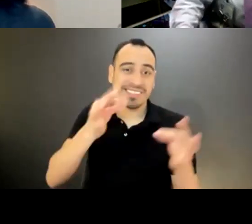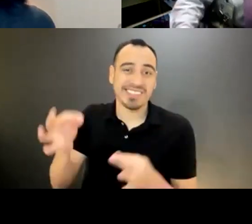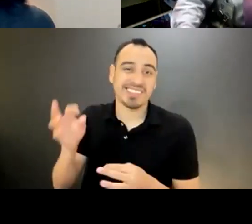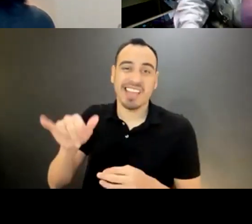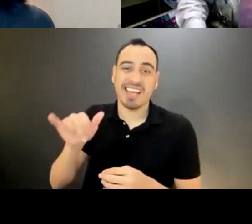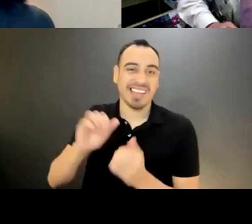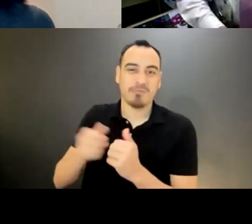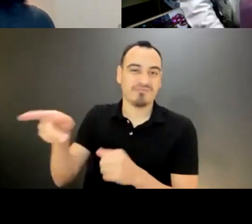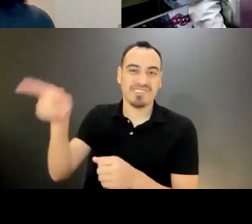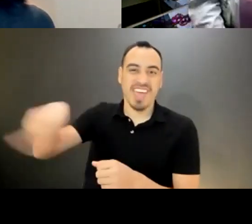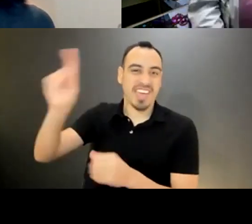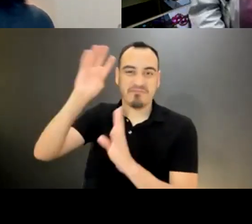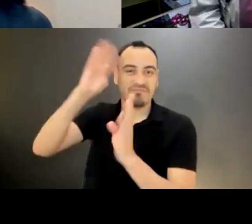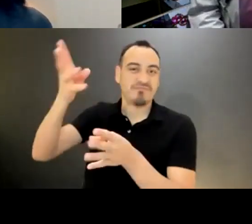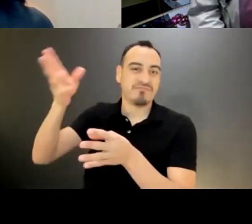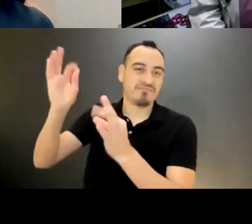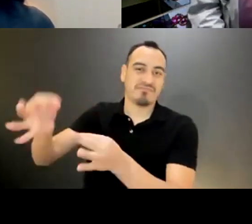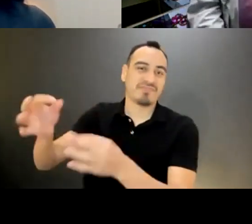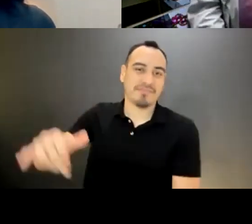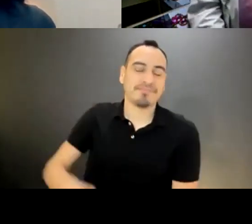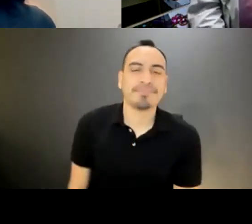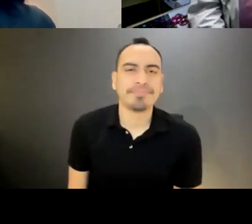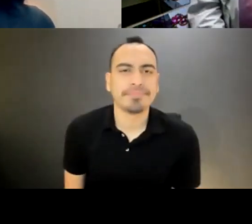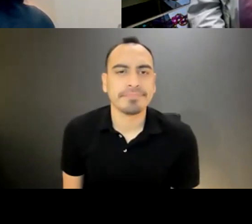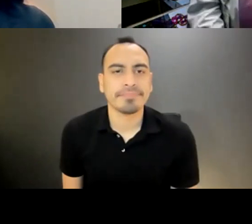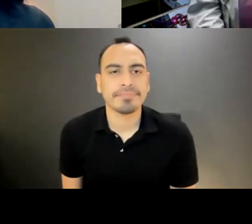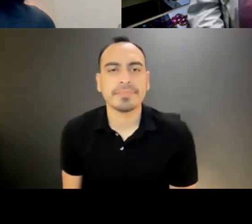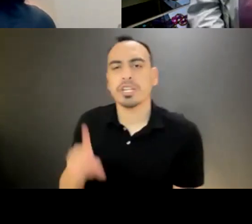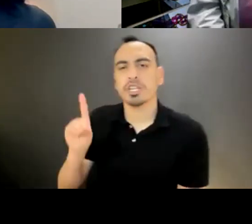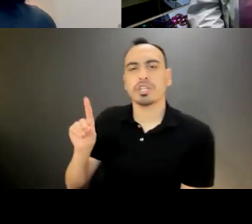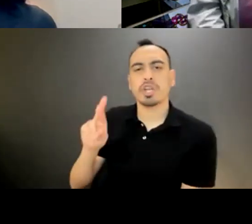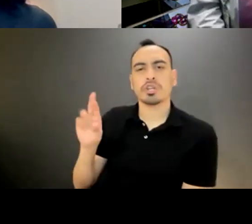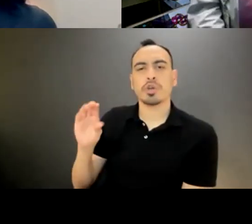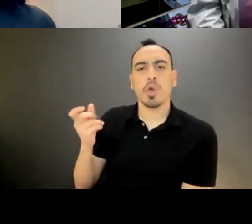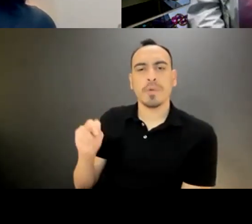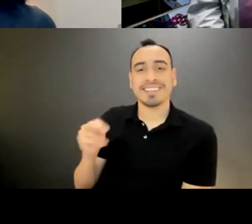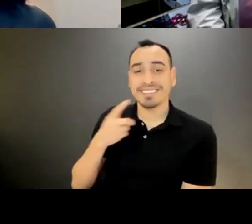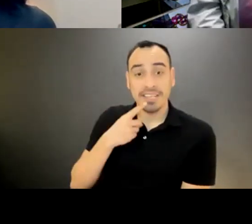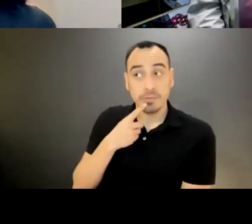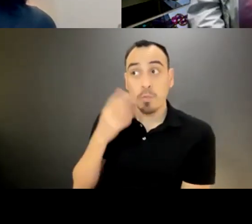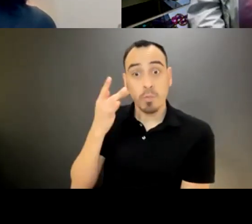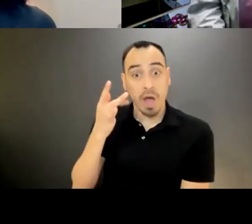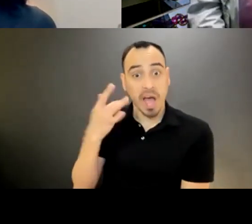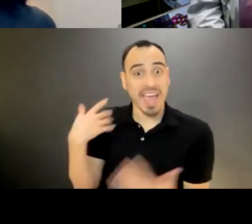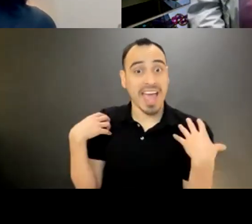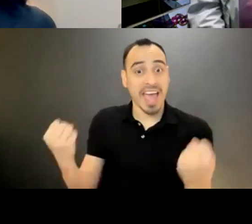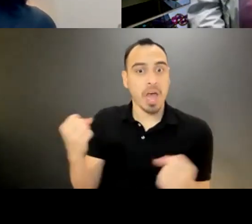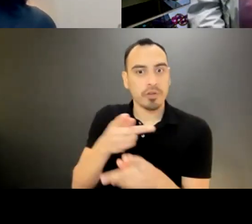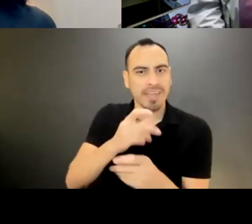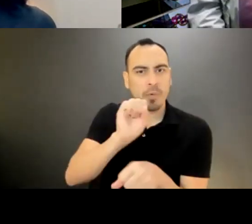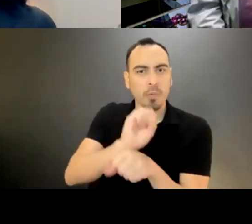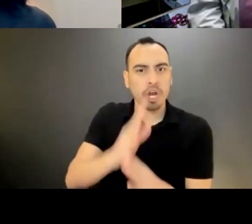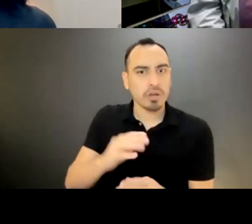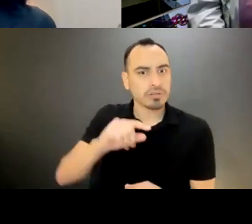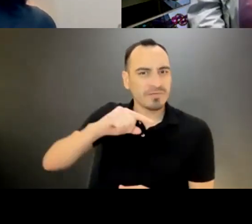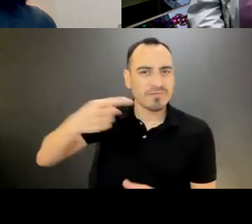You know, one other reason that healthcare workers were at the top is you have to have healthcare workers to take care of patients coming